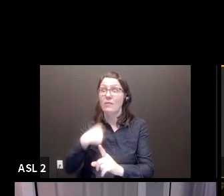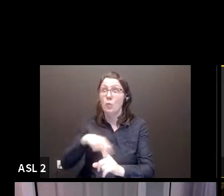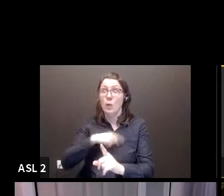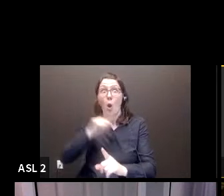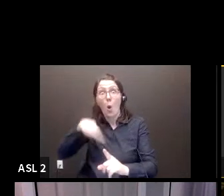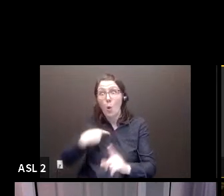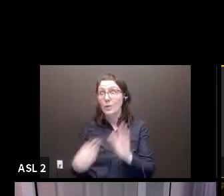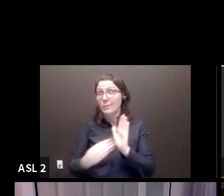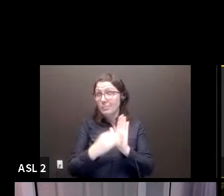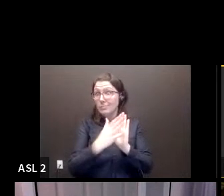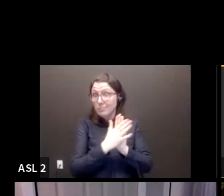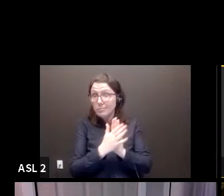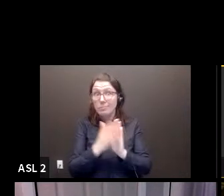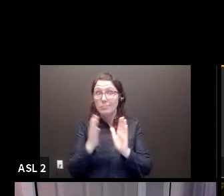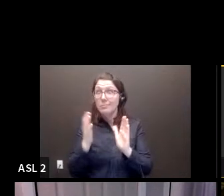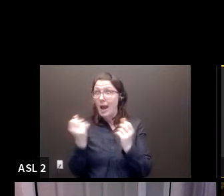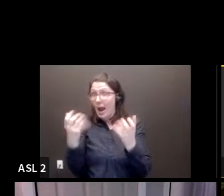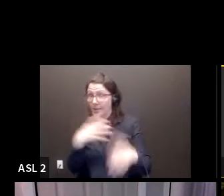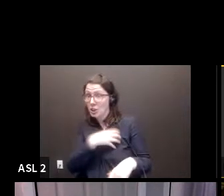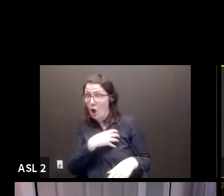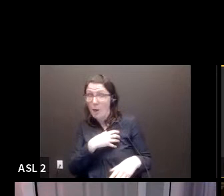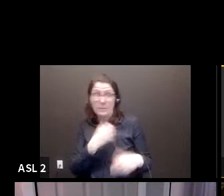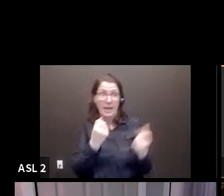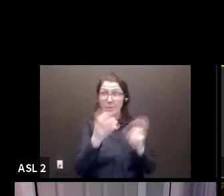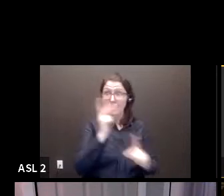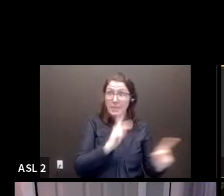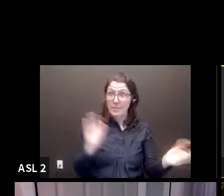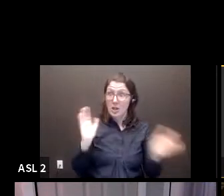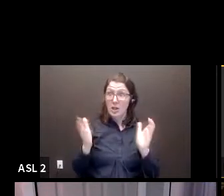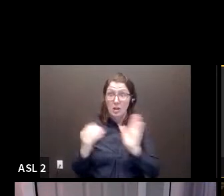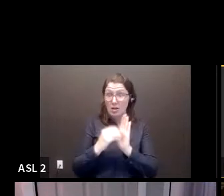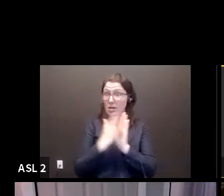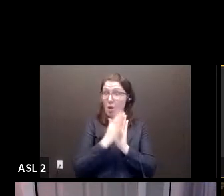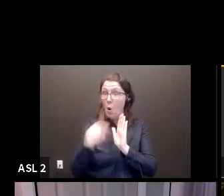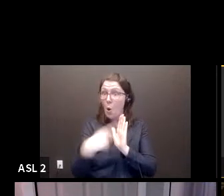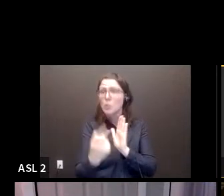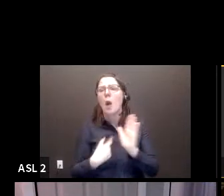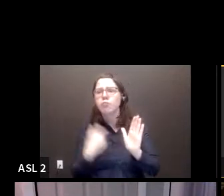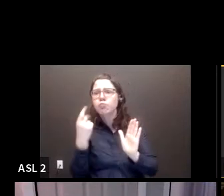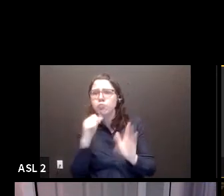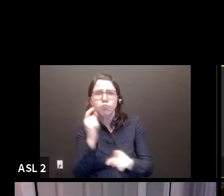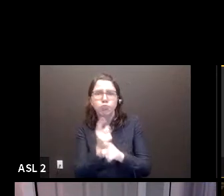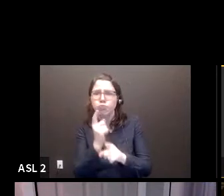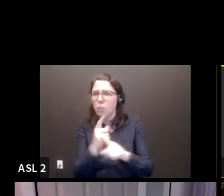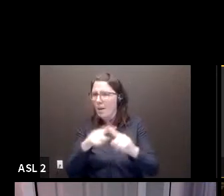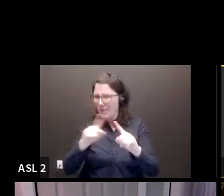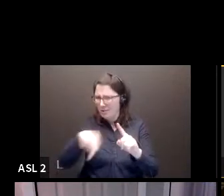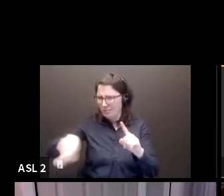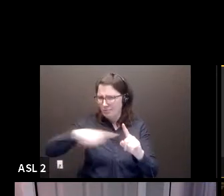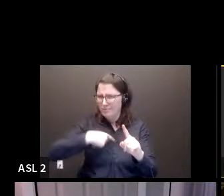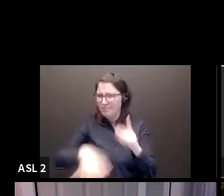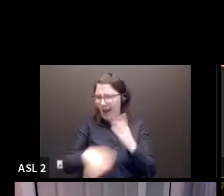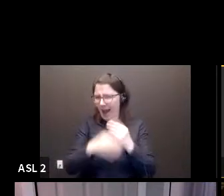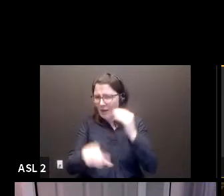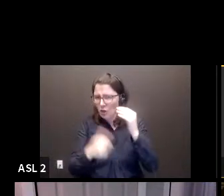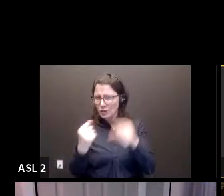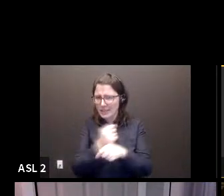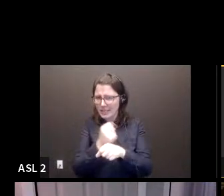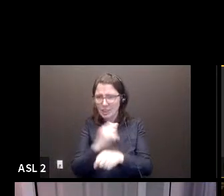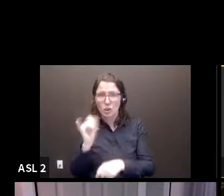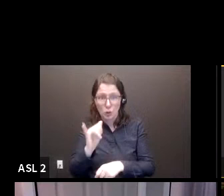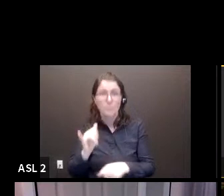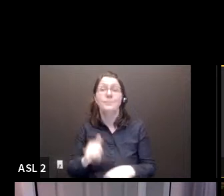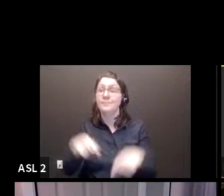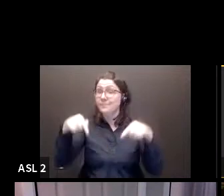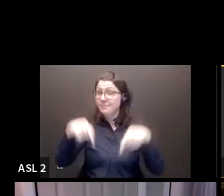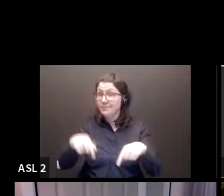uh statistic um in regards to the council menard's comments around the national capital region that is one of the